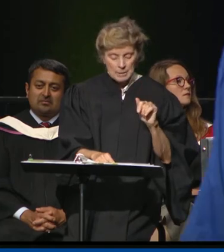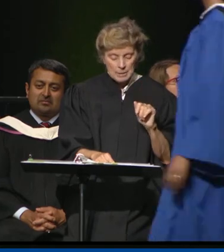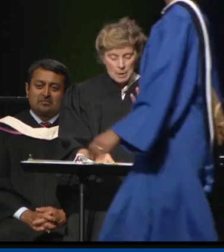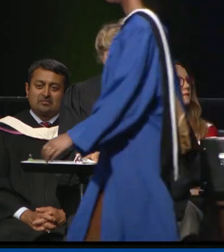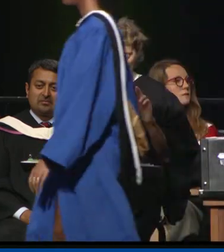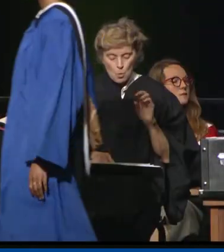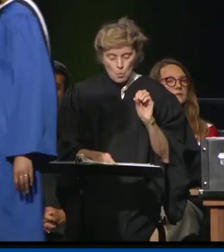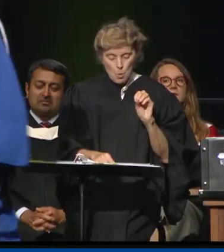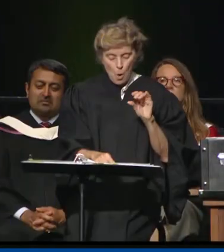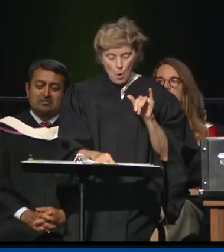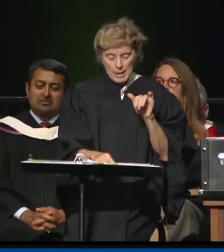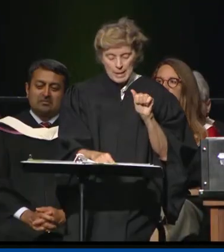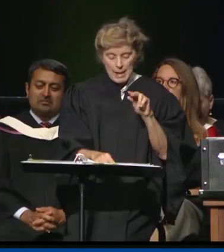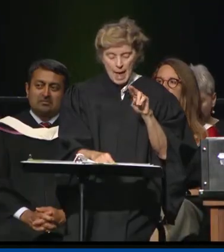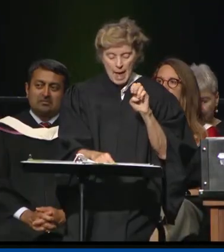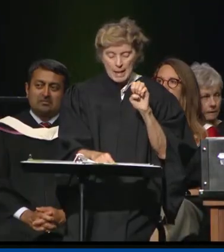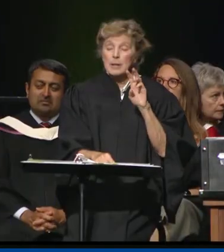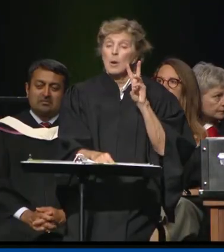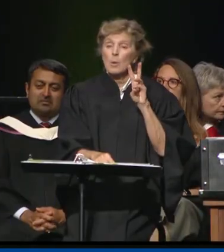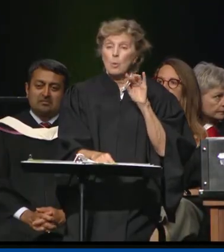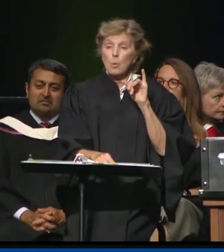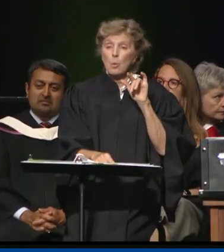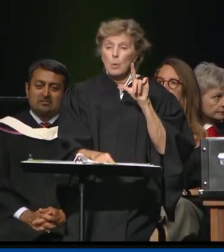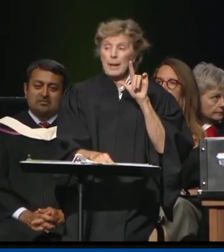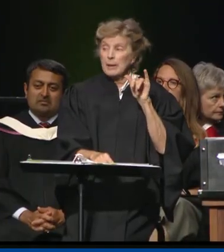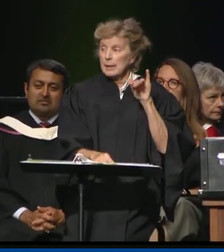Royanne Williams.